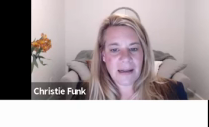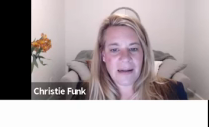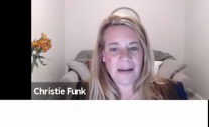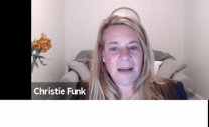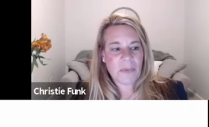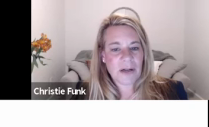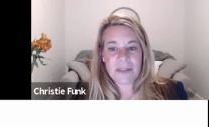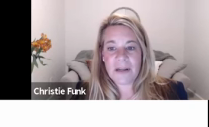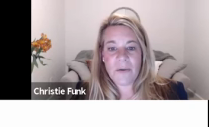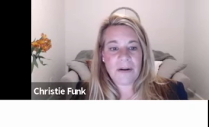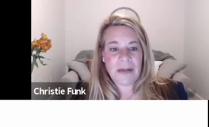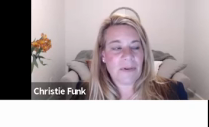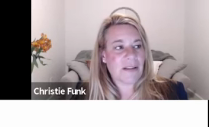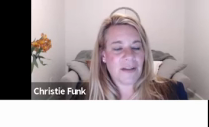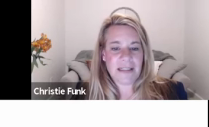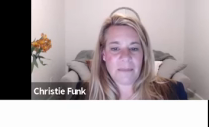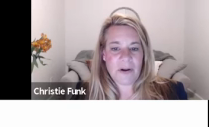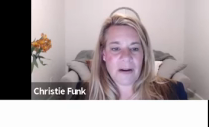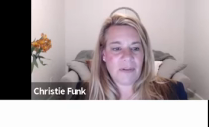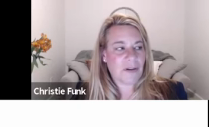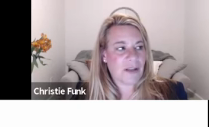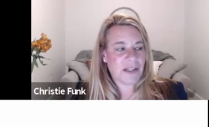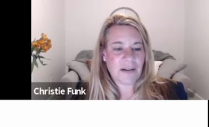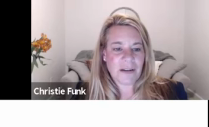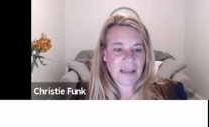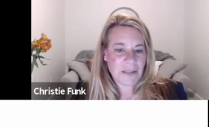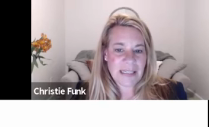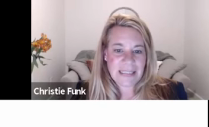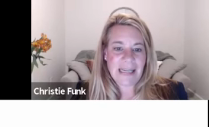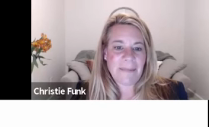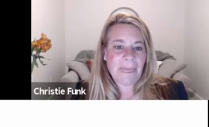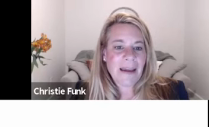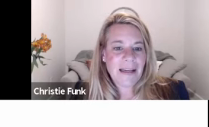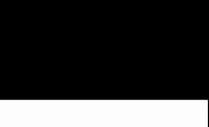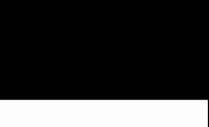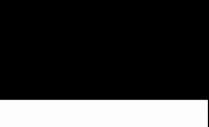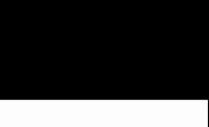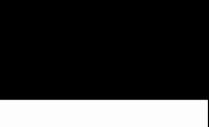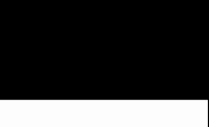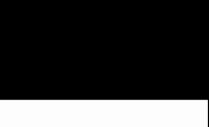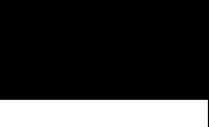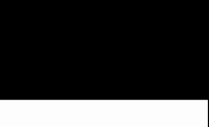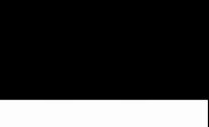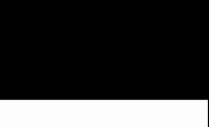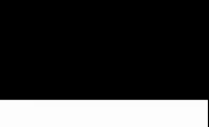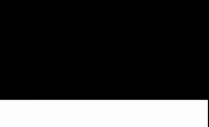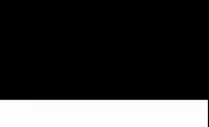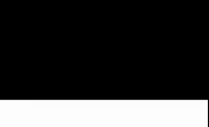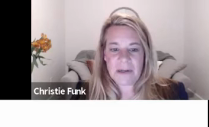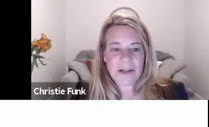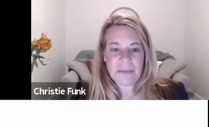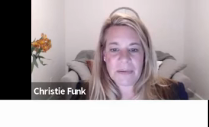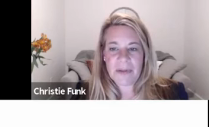EcoSpheres, and Britt was a cohort member in the FedTech program before launching EarthXYZ. Each of these founders brings drive and energy